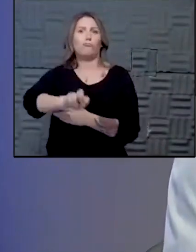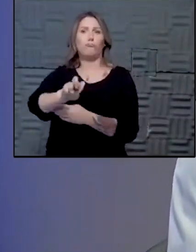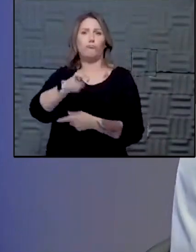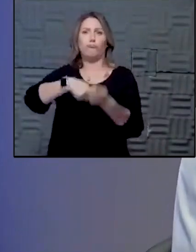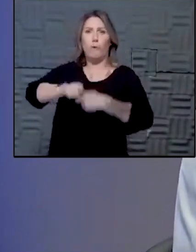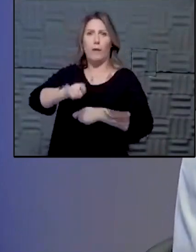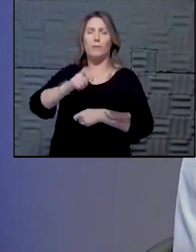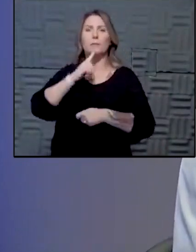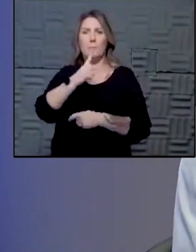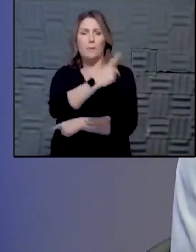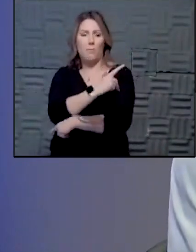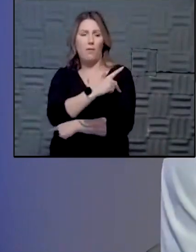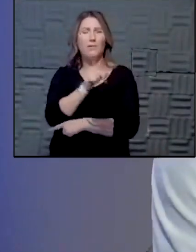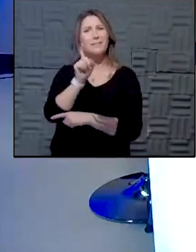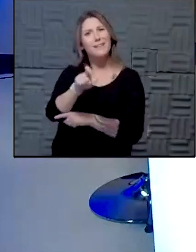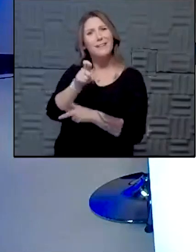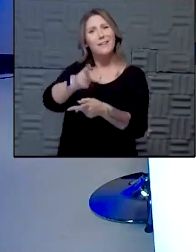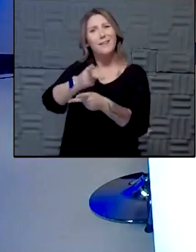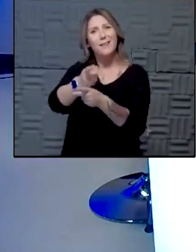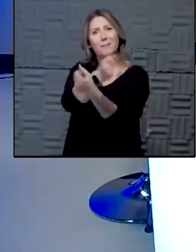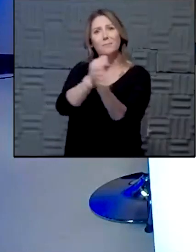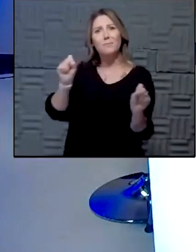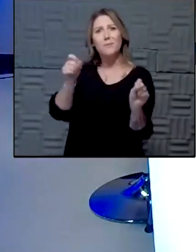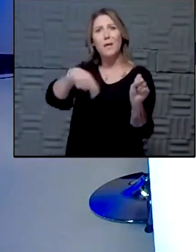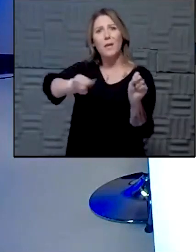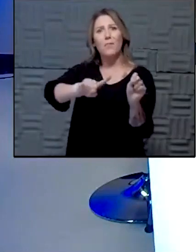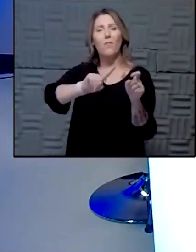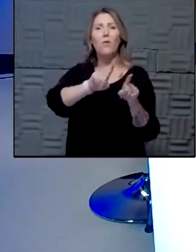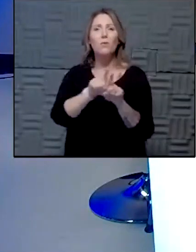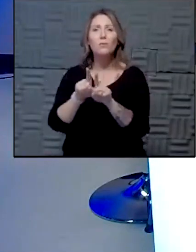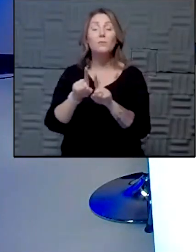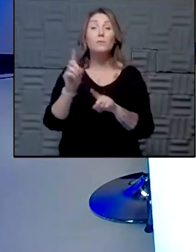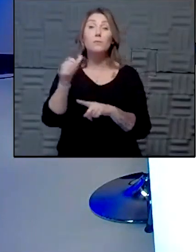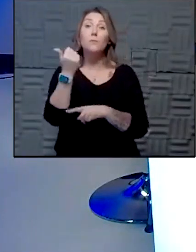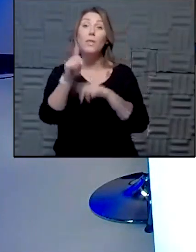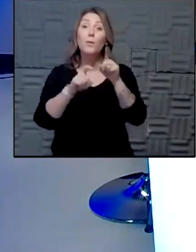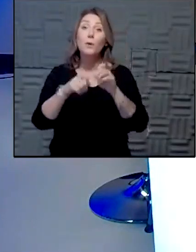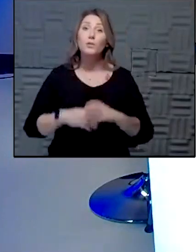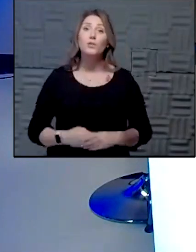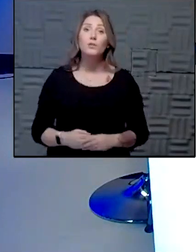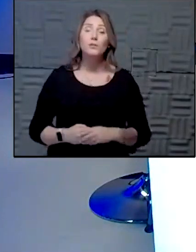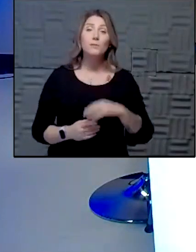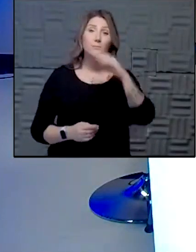keep those people well also. Other questions?